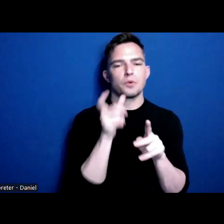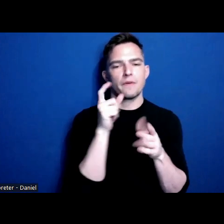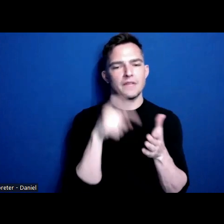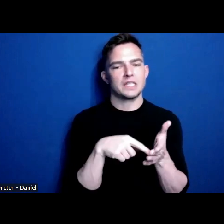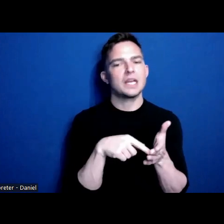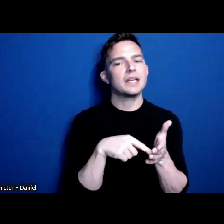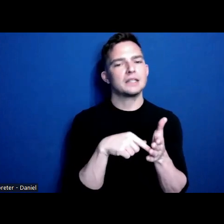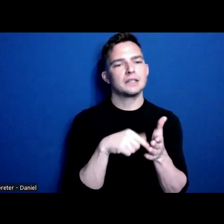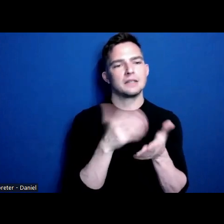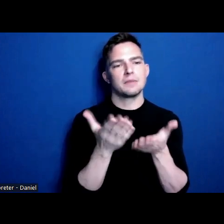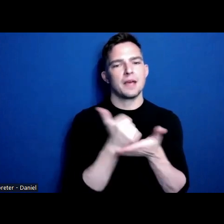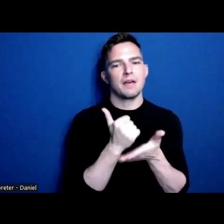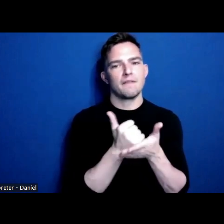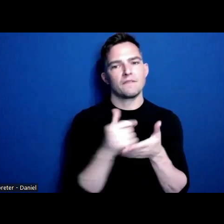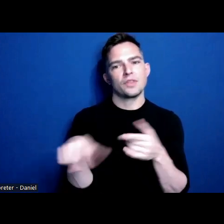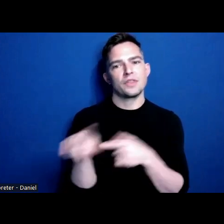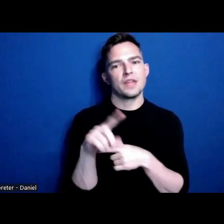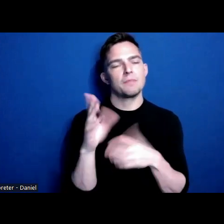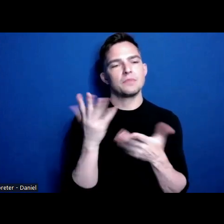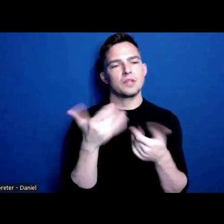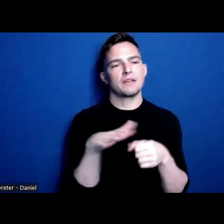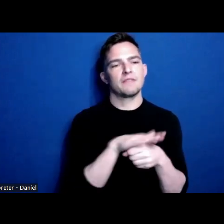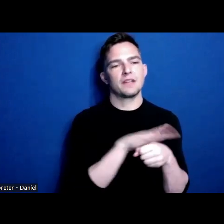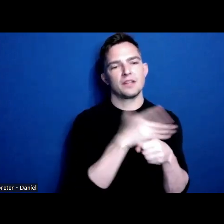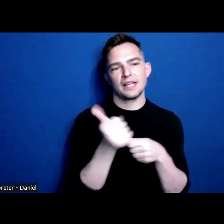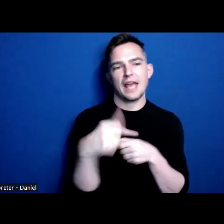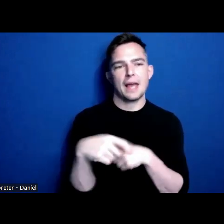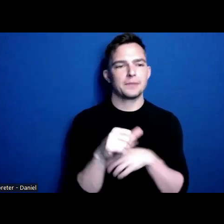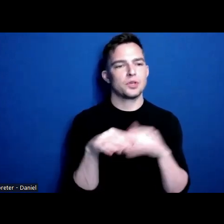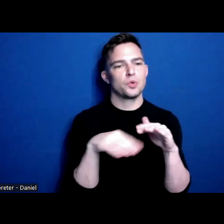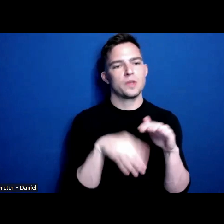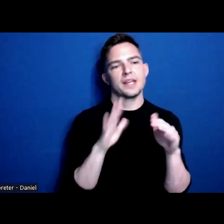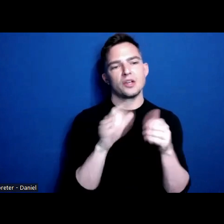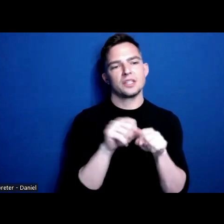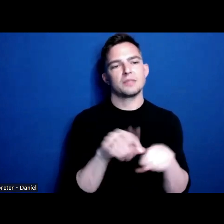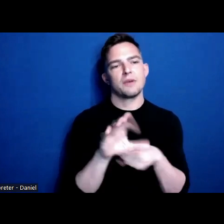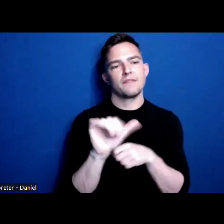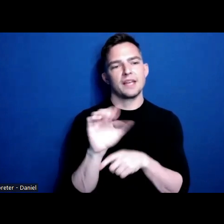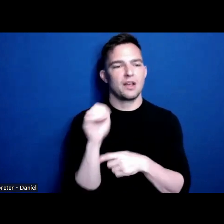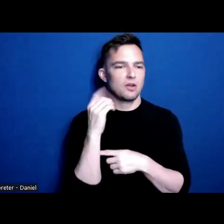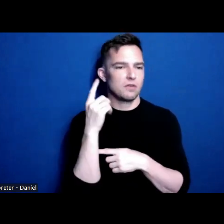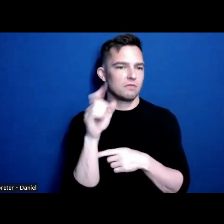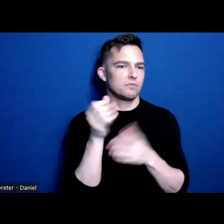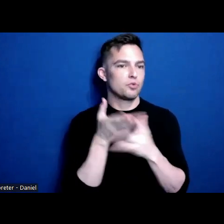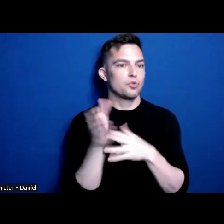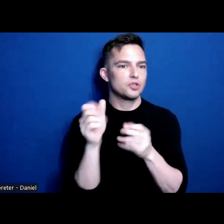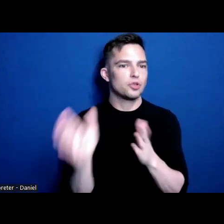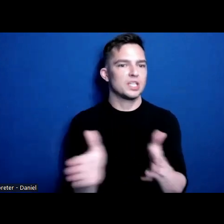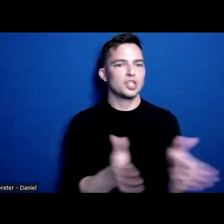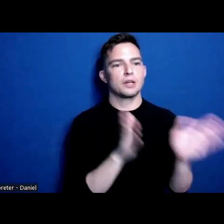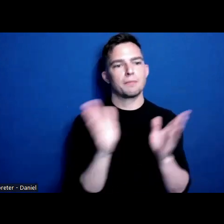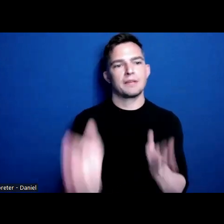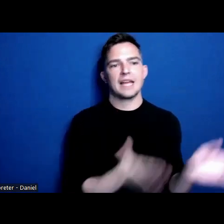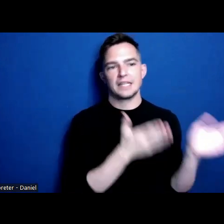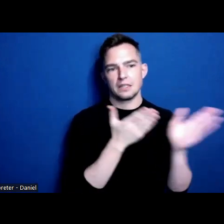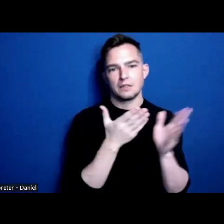be helpful to them so that we can fill the gaps within our system of care through some strategic planning, if it's local,